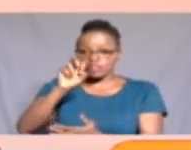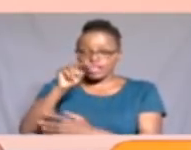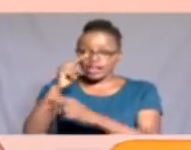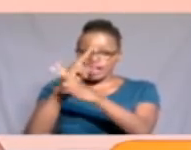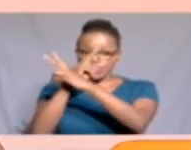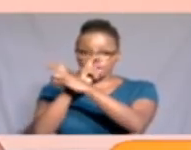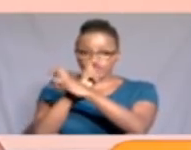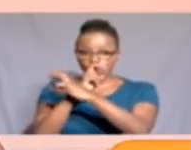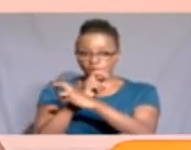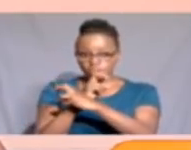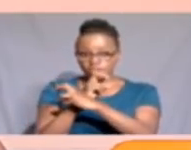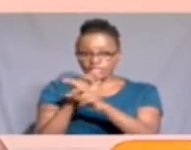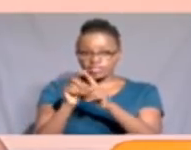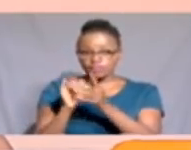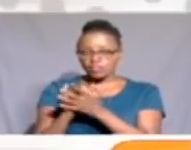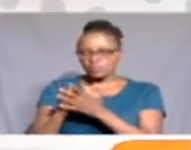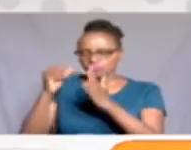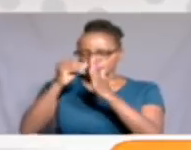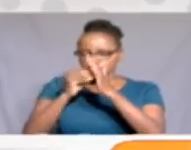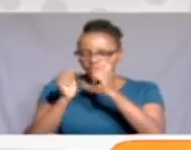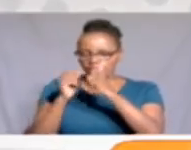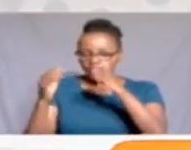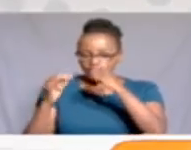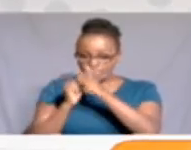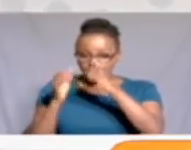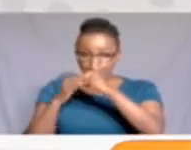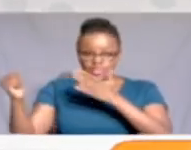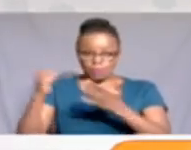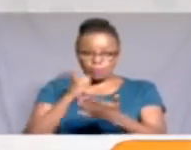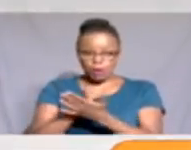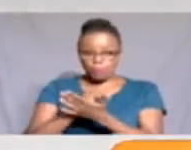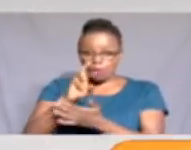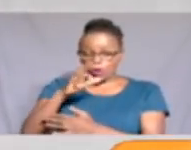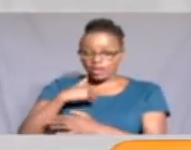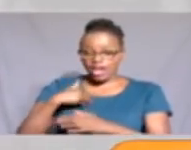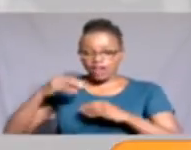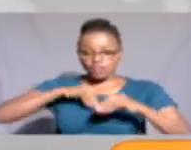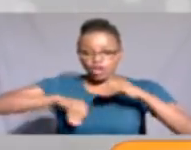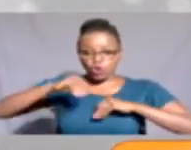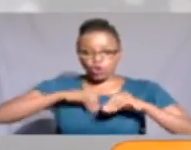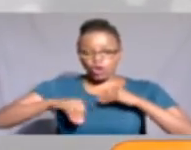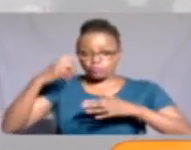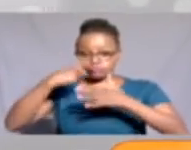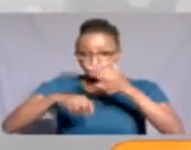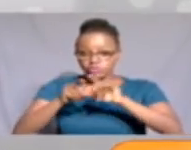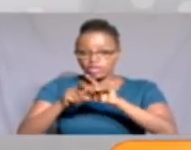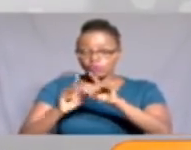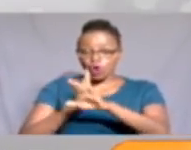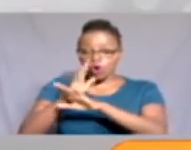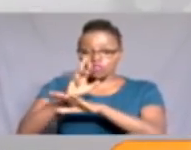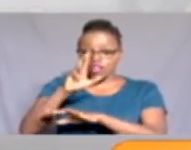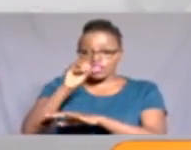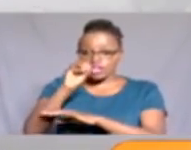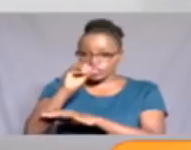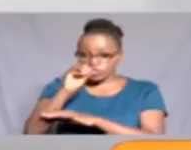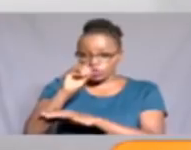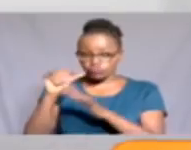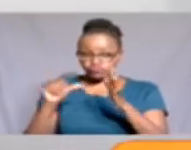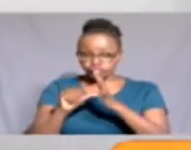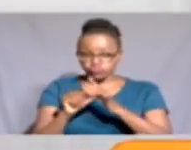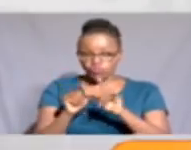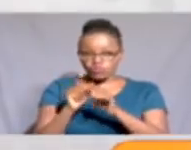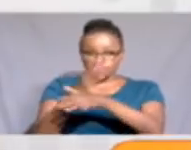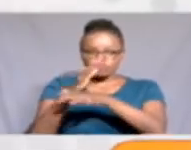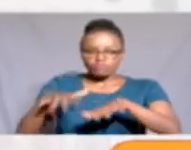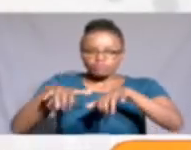Austria. In a list of 18 appointments, Wario, who has been facing graft charges over the Rio fiasco, has been replaced by